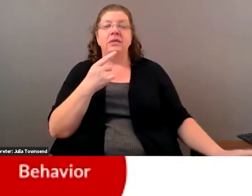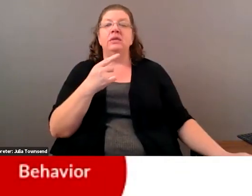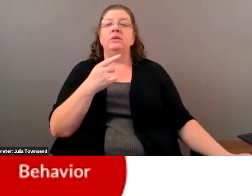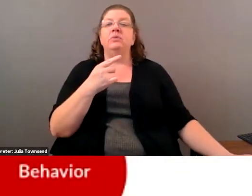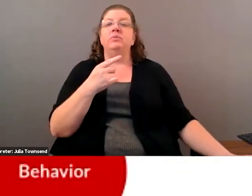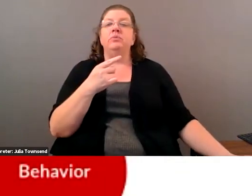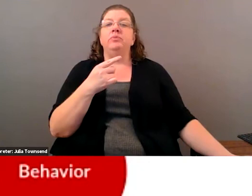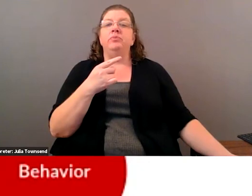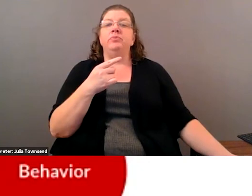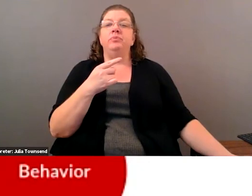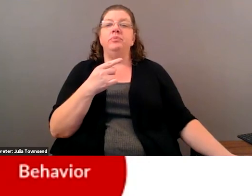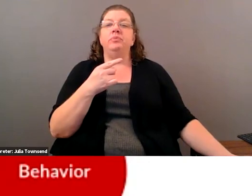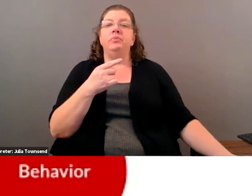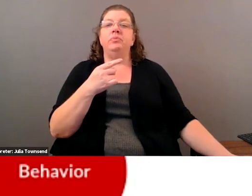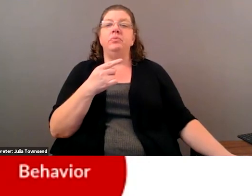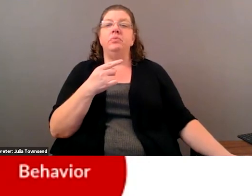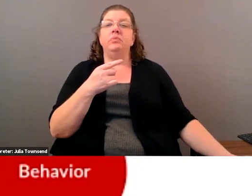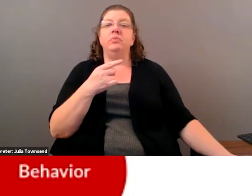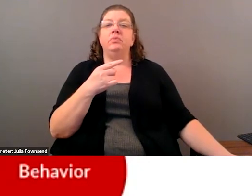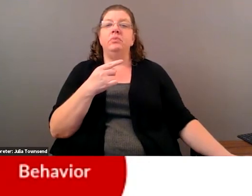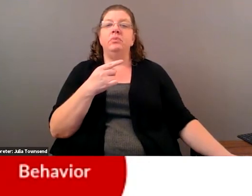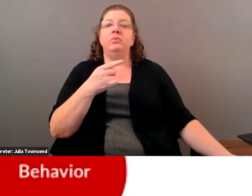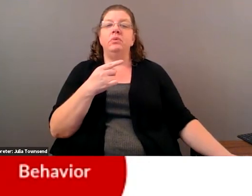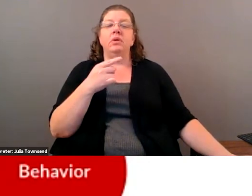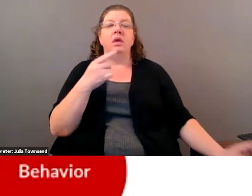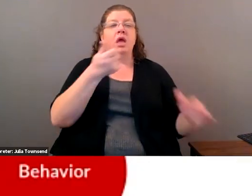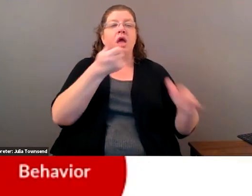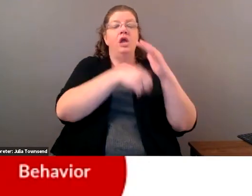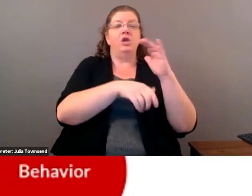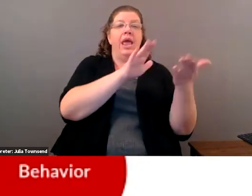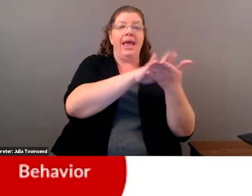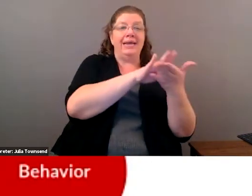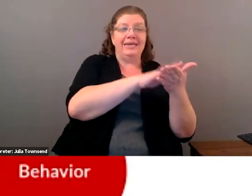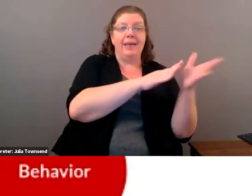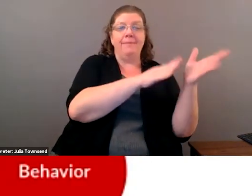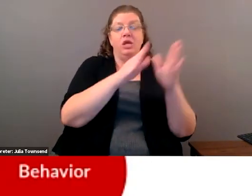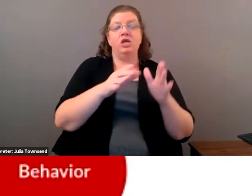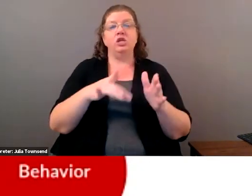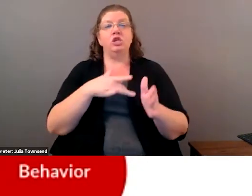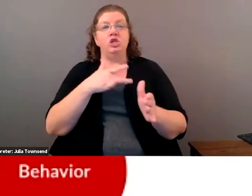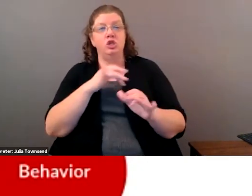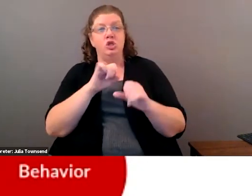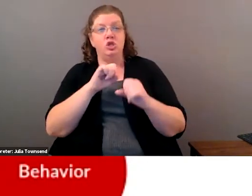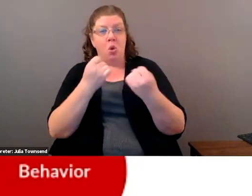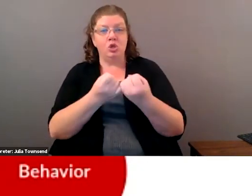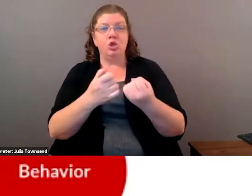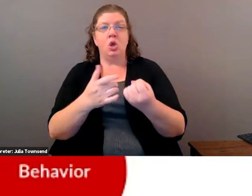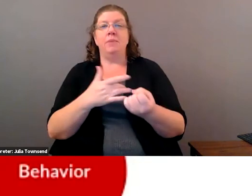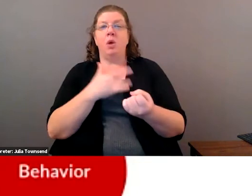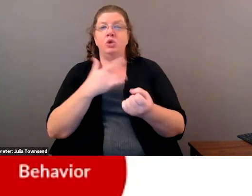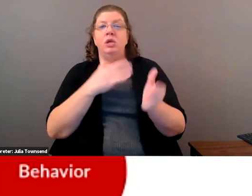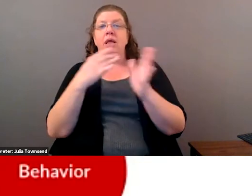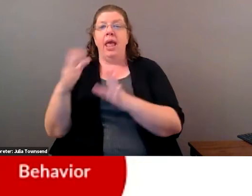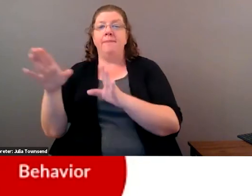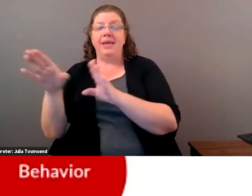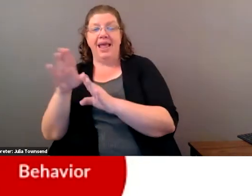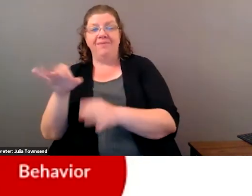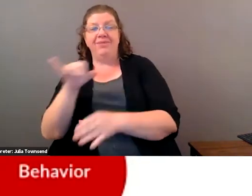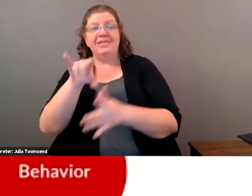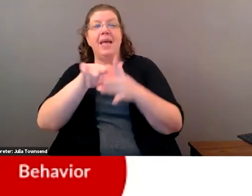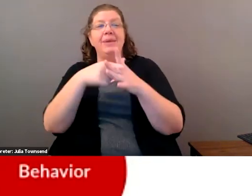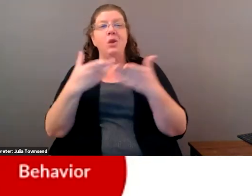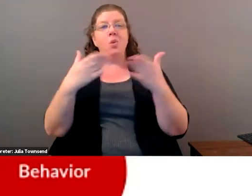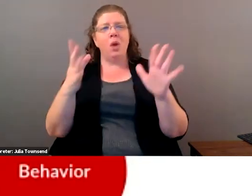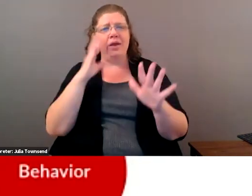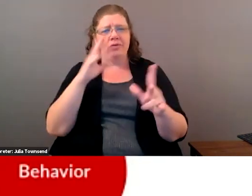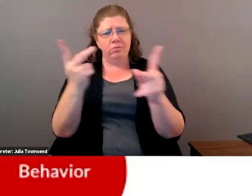under the academic, social, emotional, and behavior. And this is a beginning way for us to determine